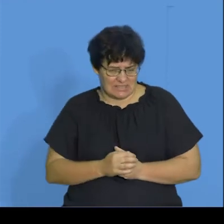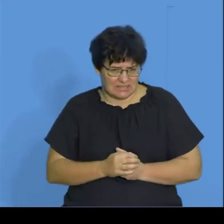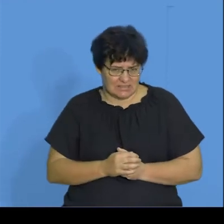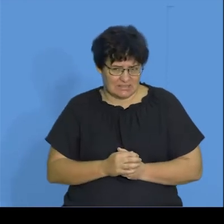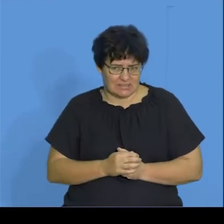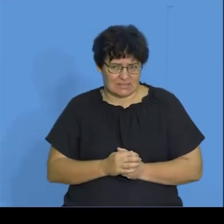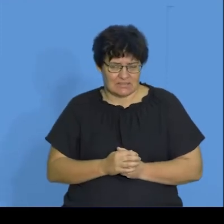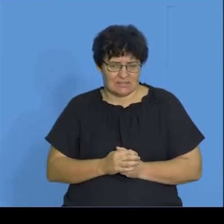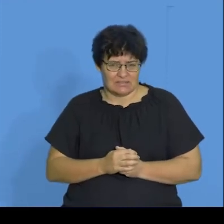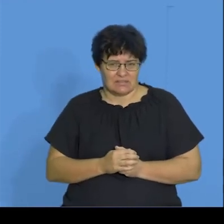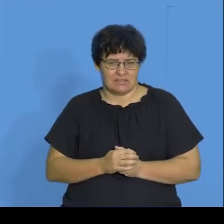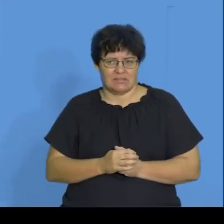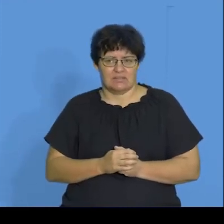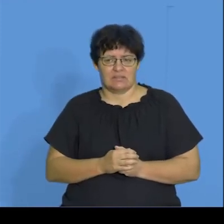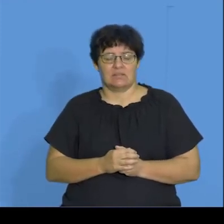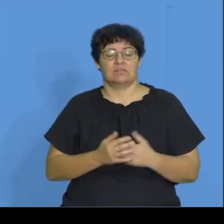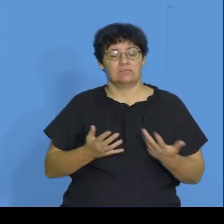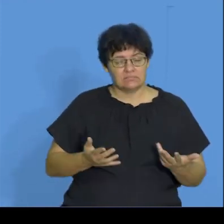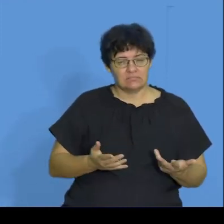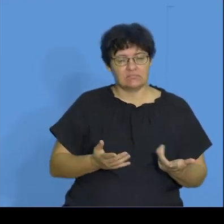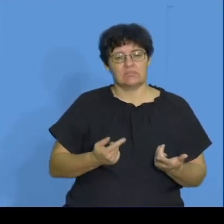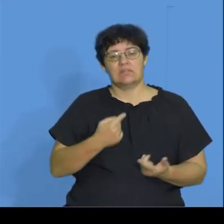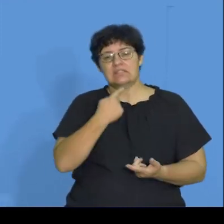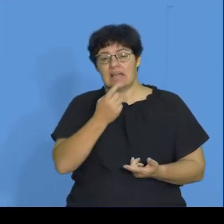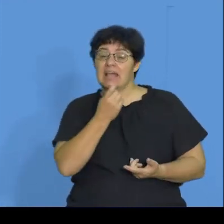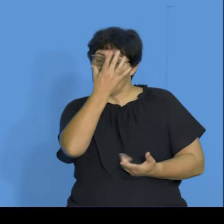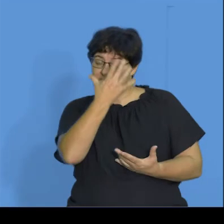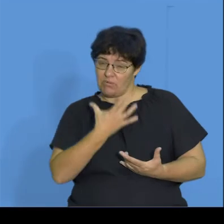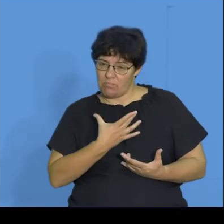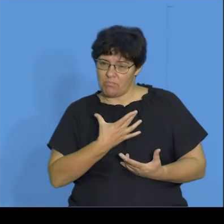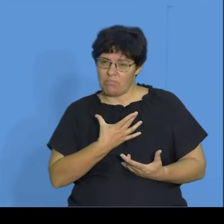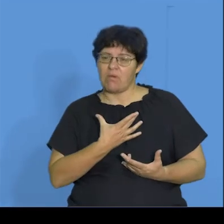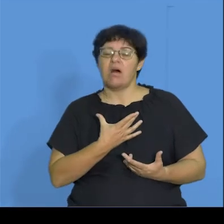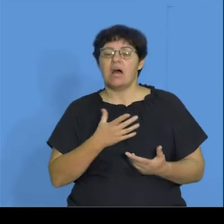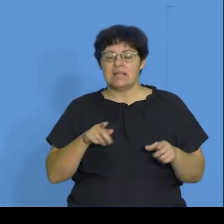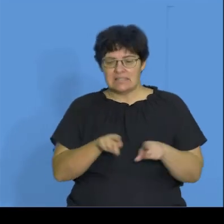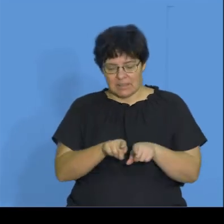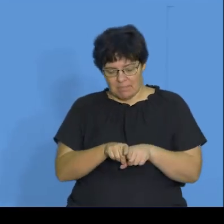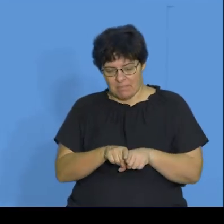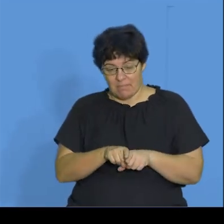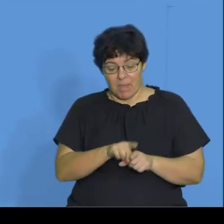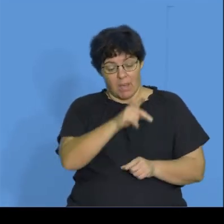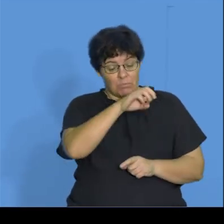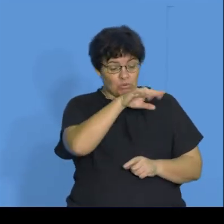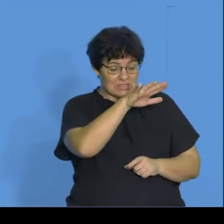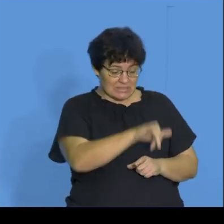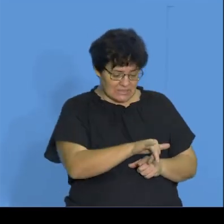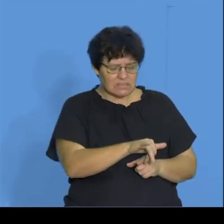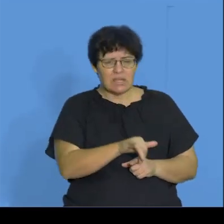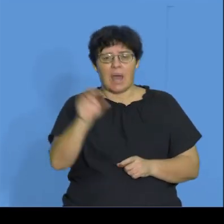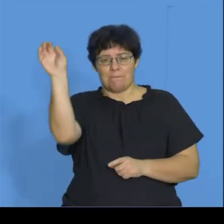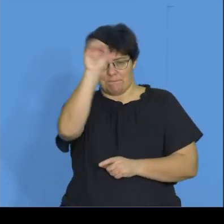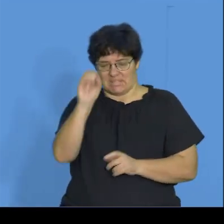is purity, which also we've indicated that we can express it as a percentage. But in what context